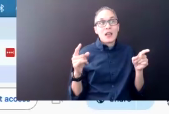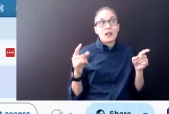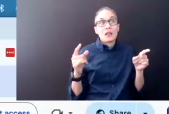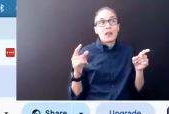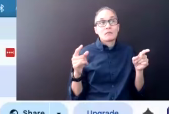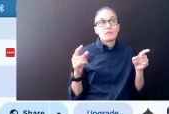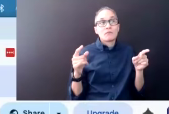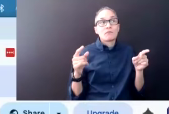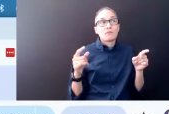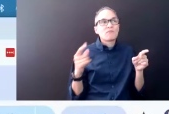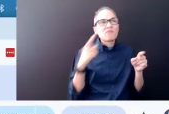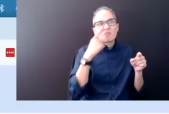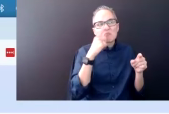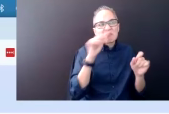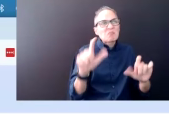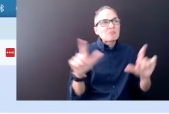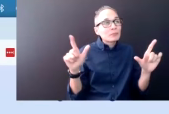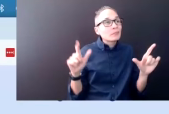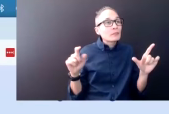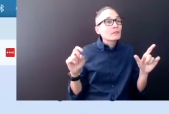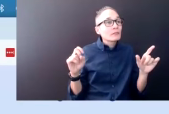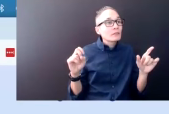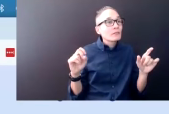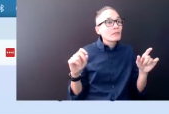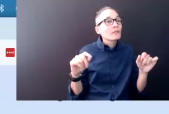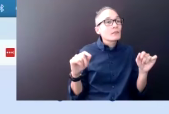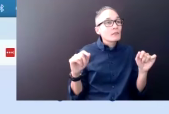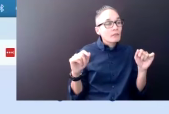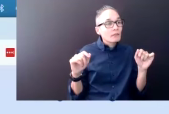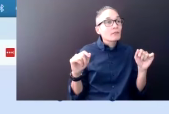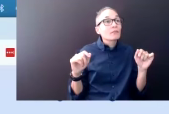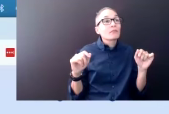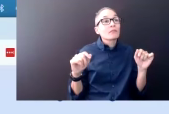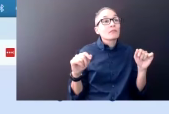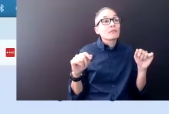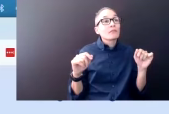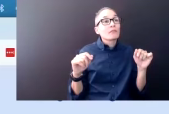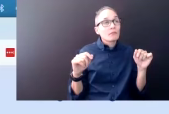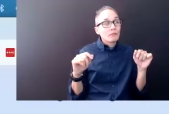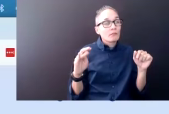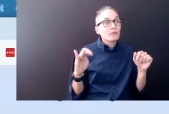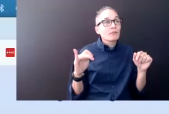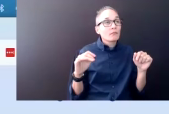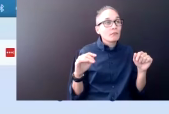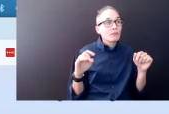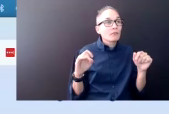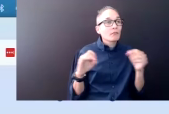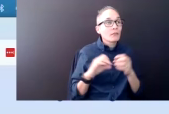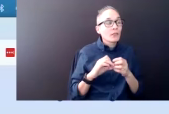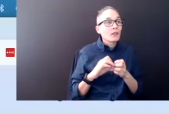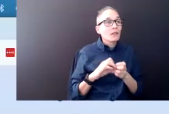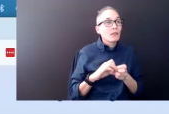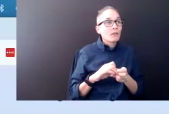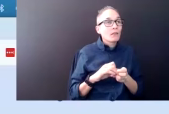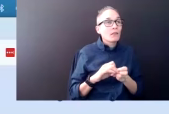out if you want to increase your screen resolution here. So this is actually when students click on every step, and this is